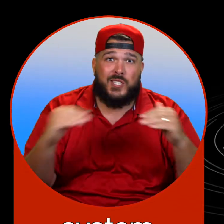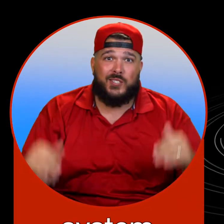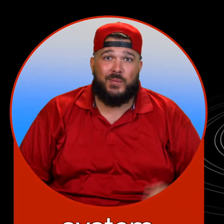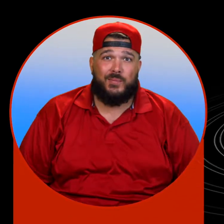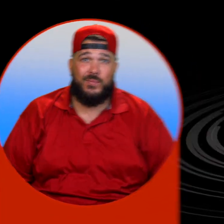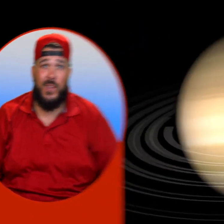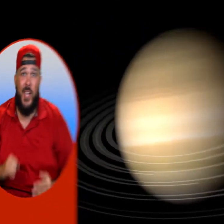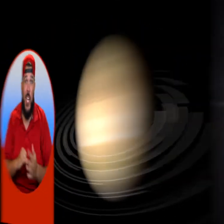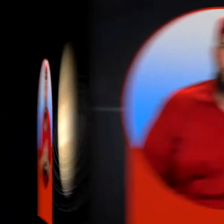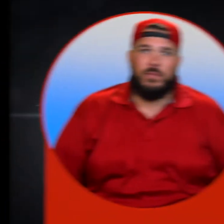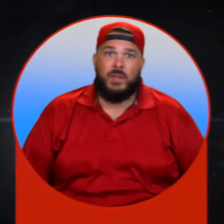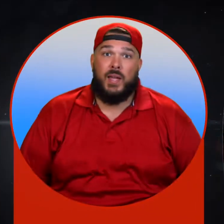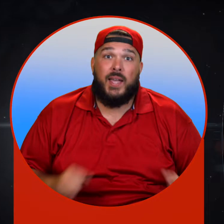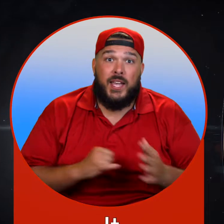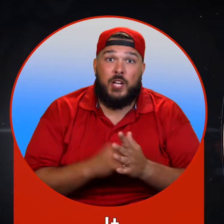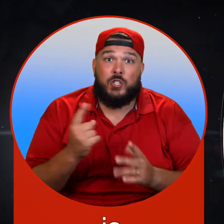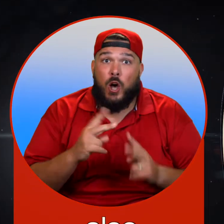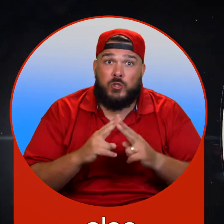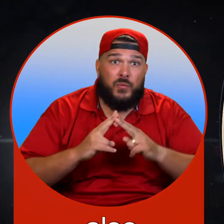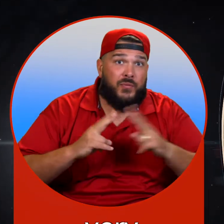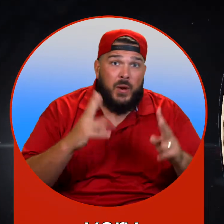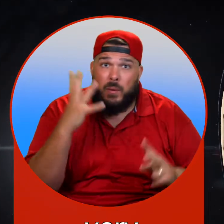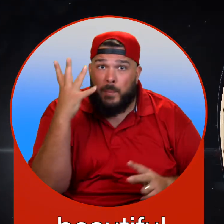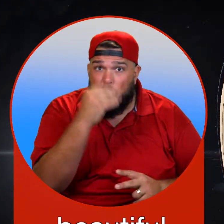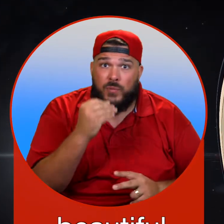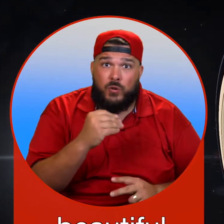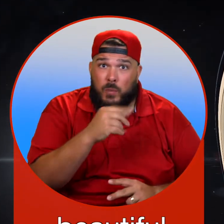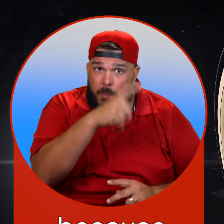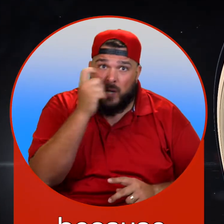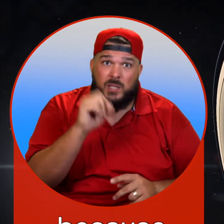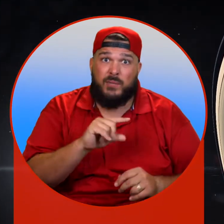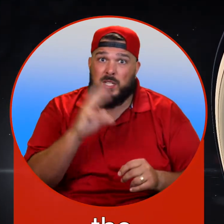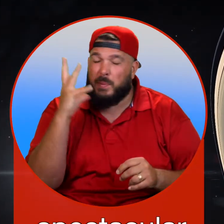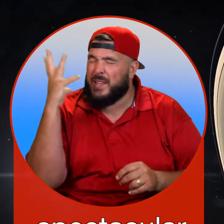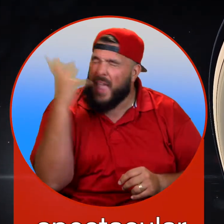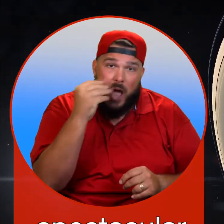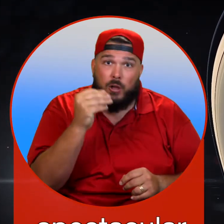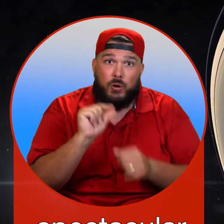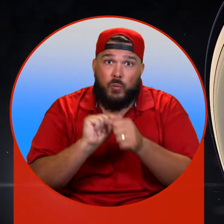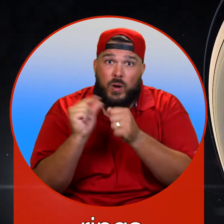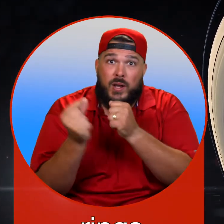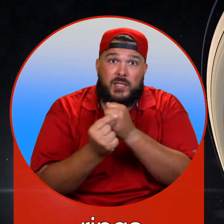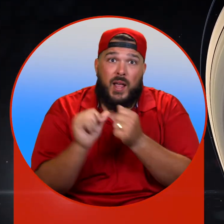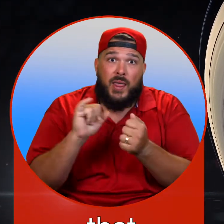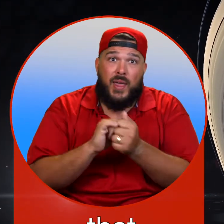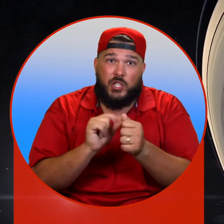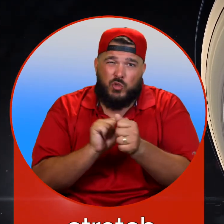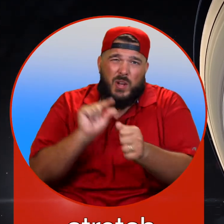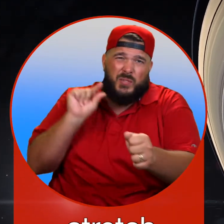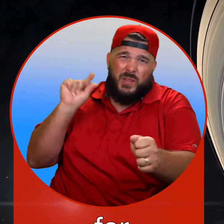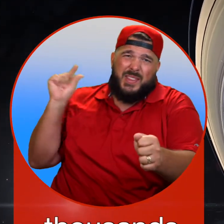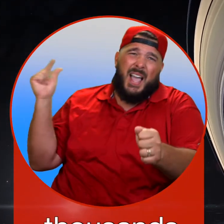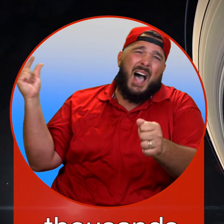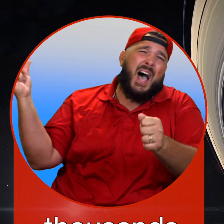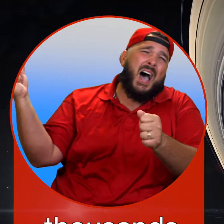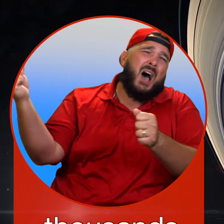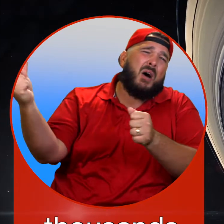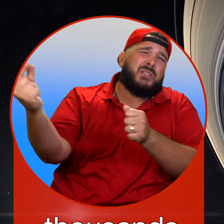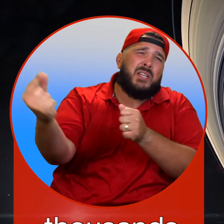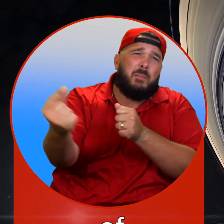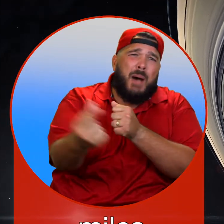solar system. It is also very beautiful because of the spectacular rings that stretch for